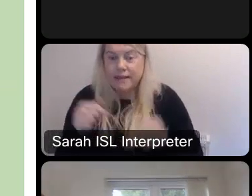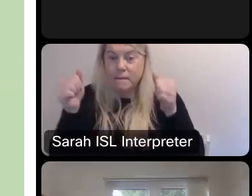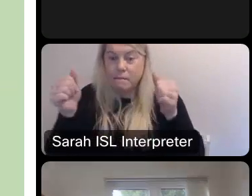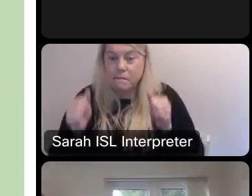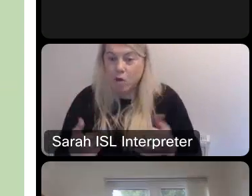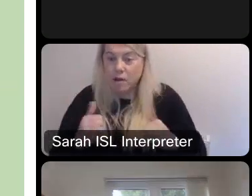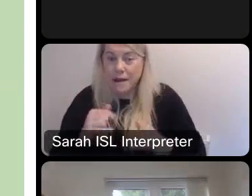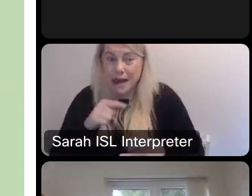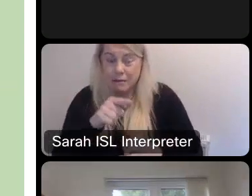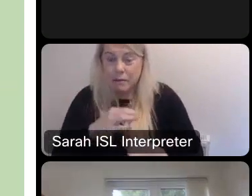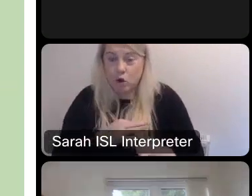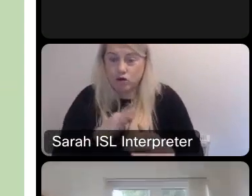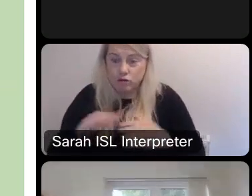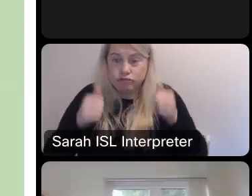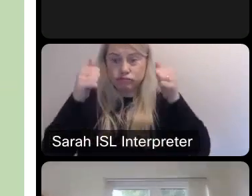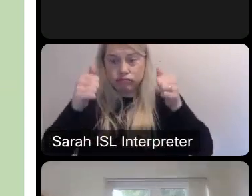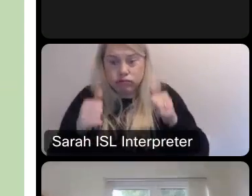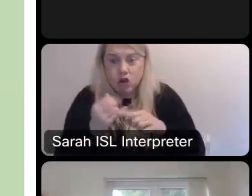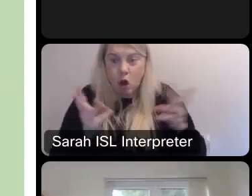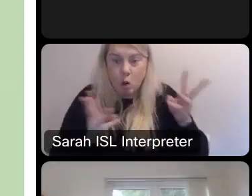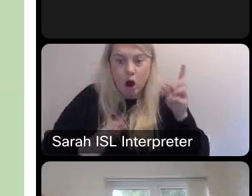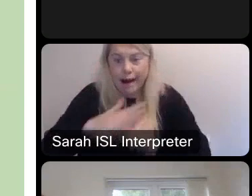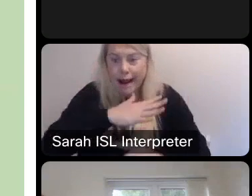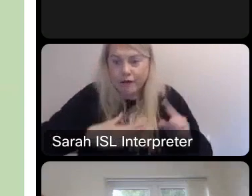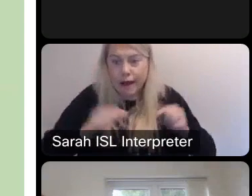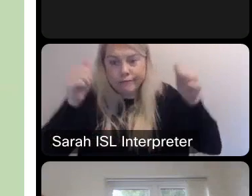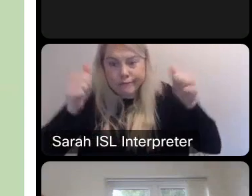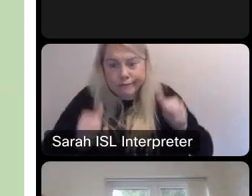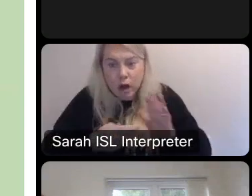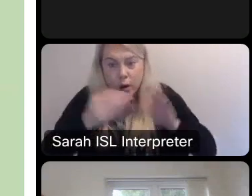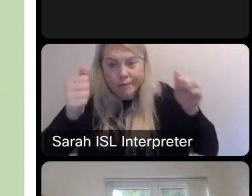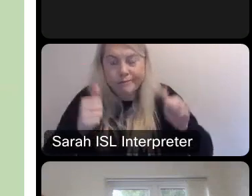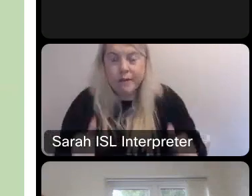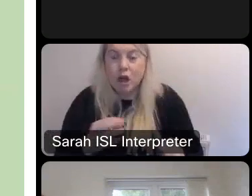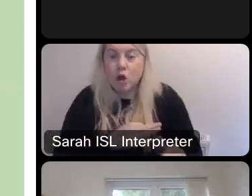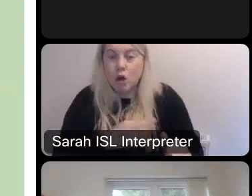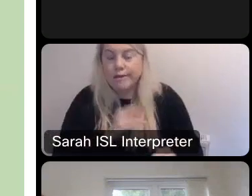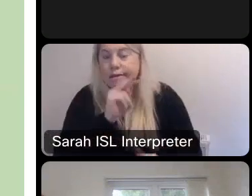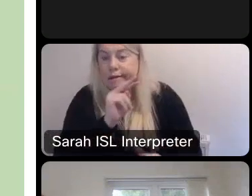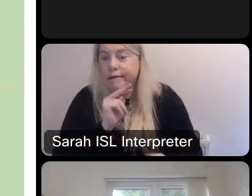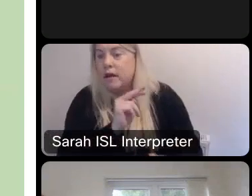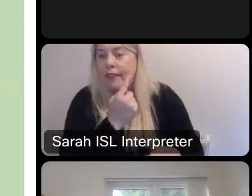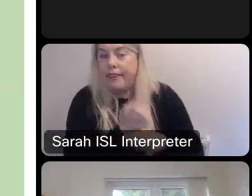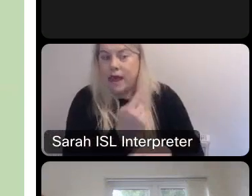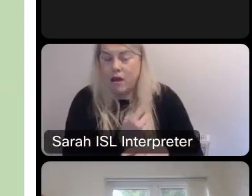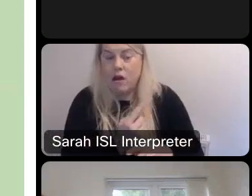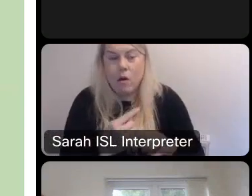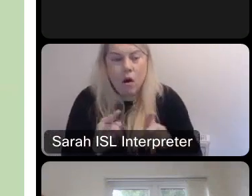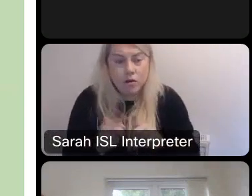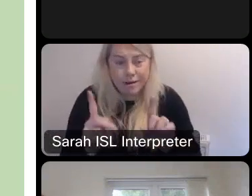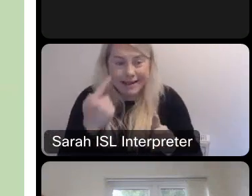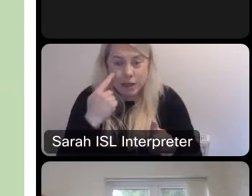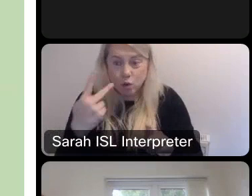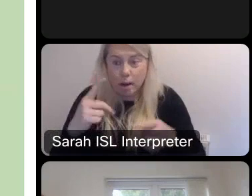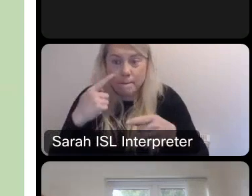something you want to have in your work area. It's a good prompt as well. And we've also shared the links here. You can